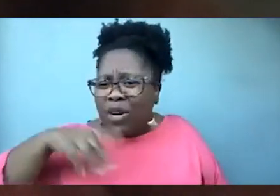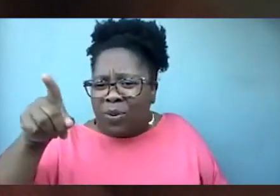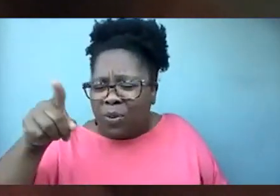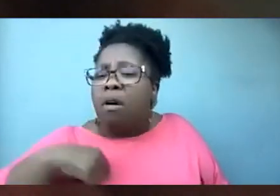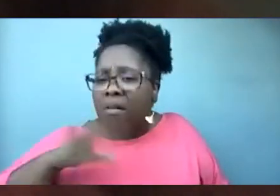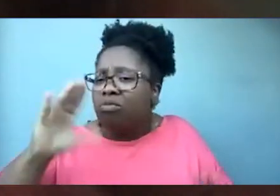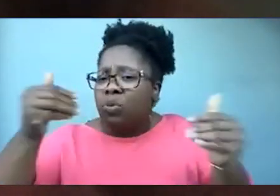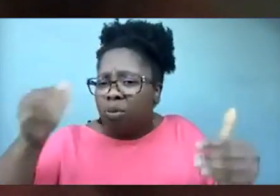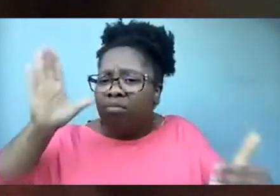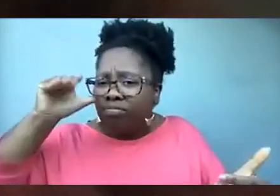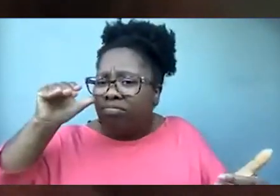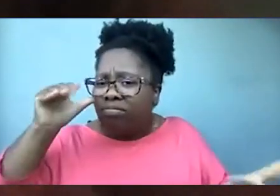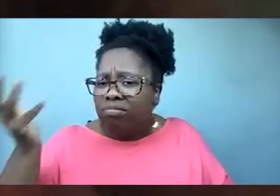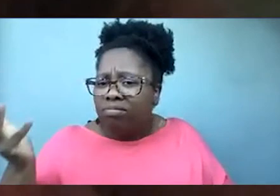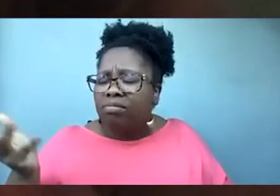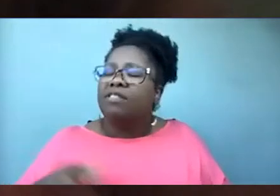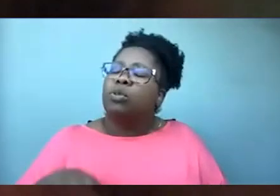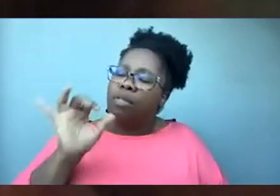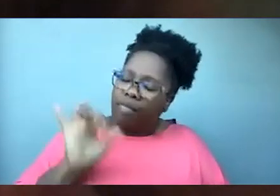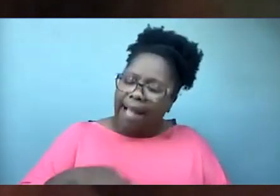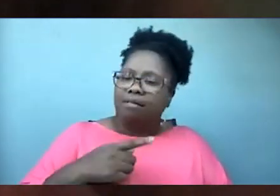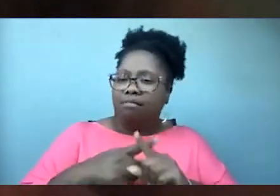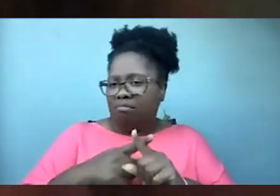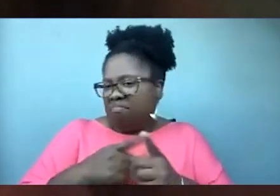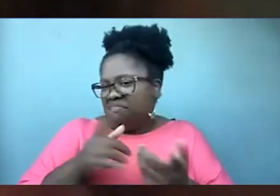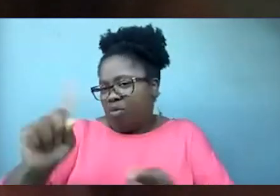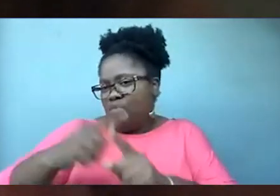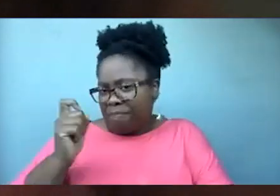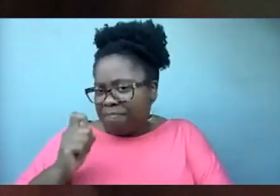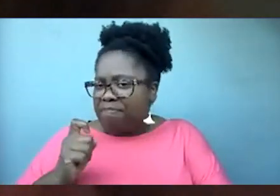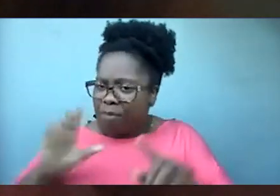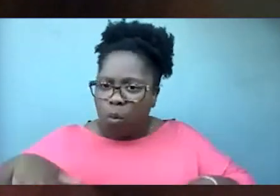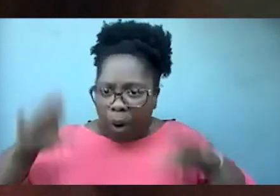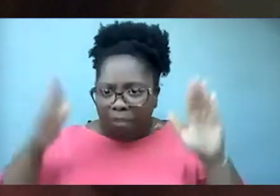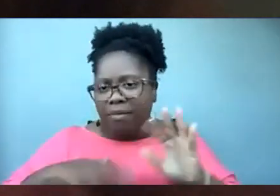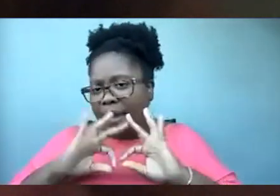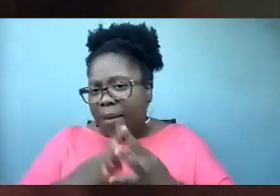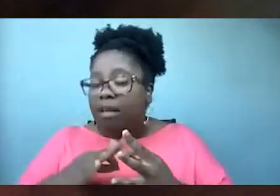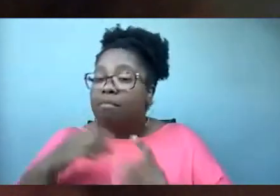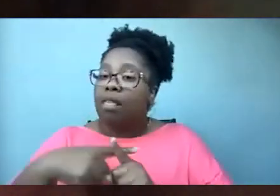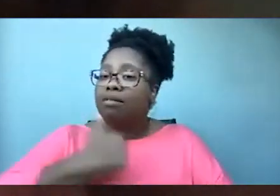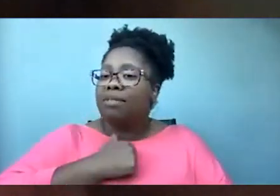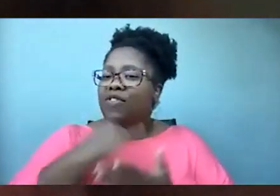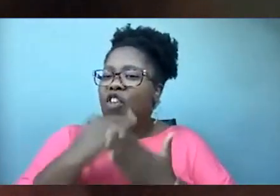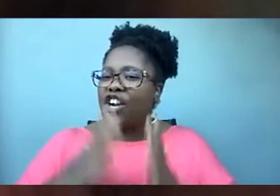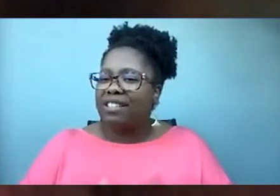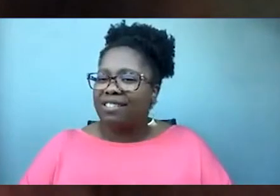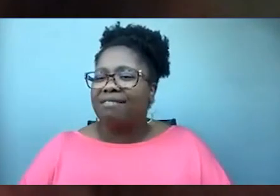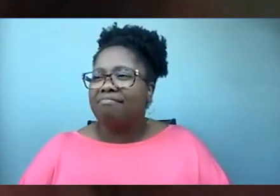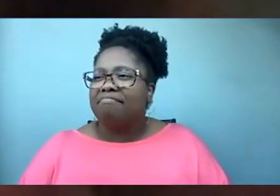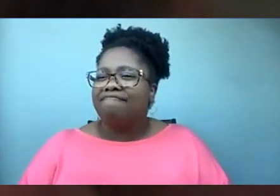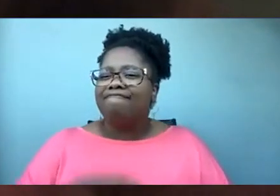an artist, curiosity, immense curiosity. What happens if you do this? What happens if you do